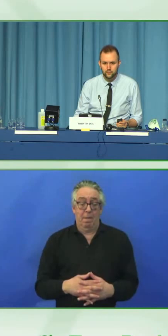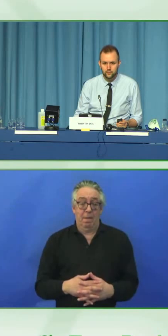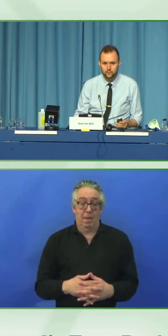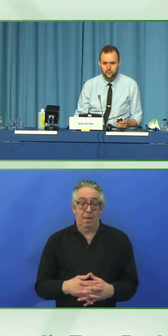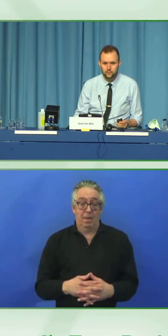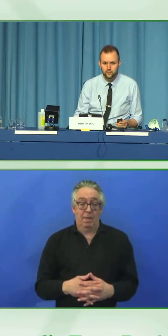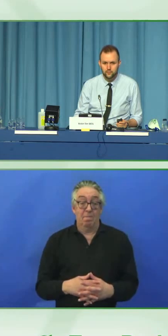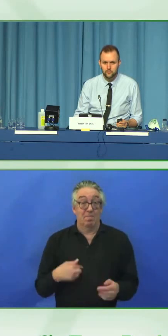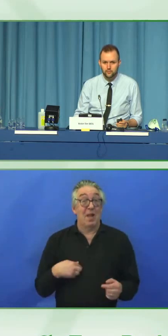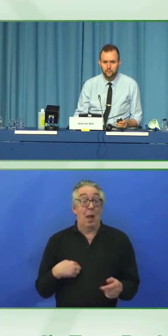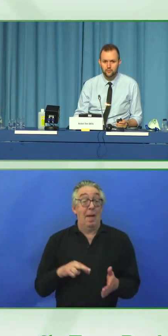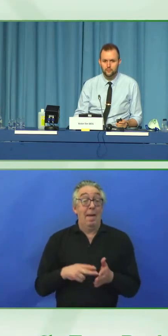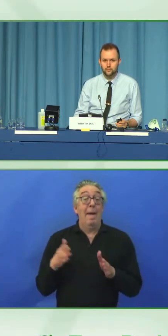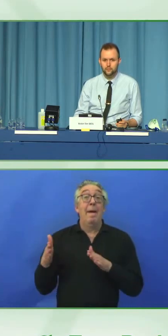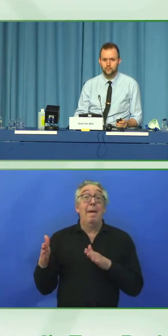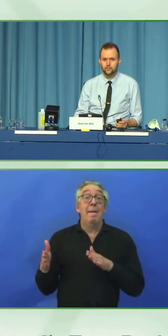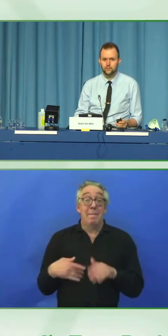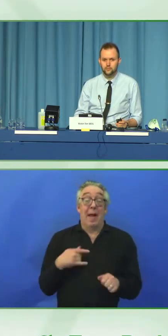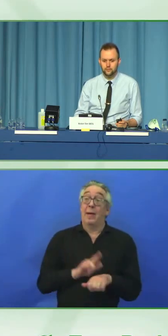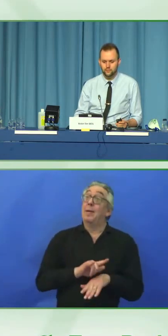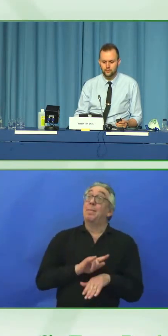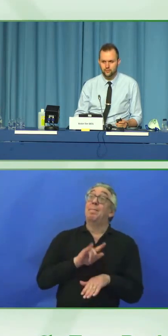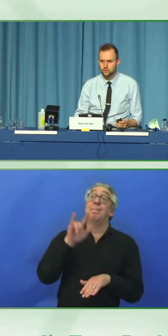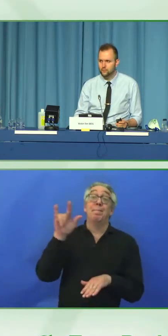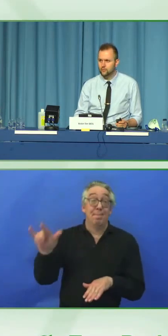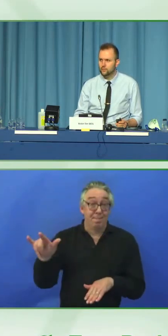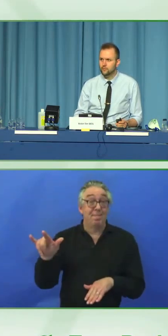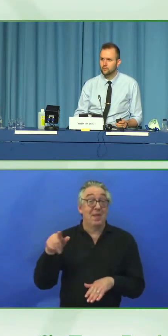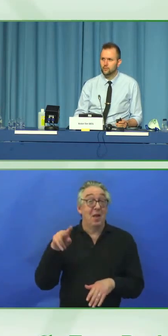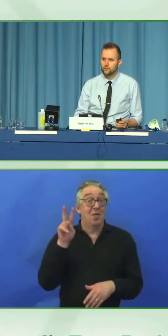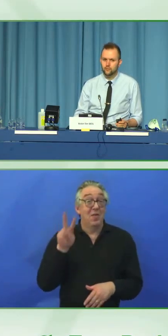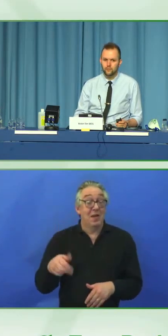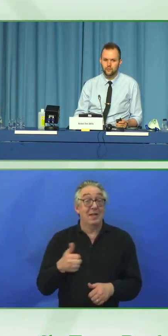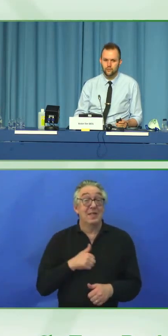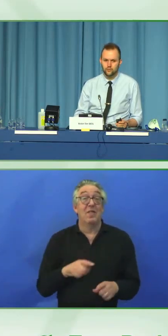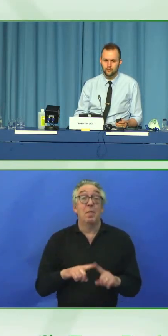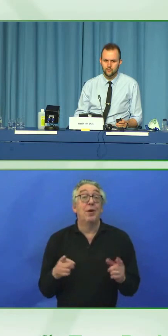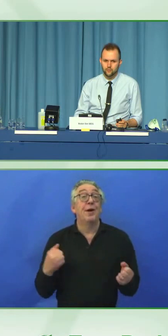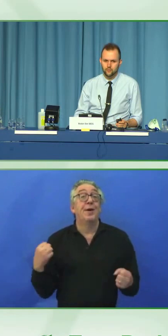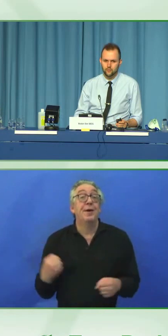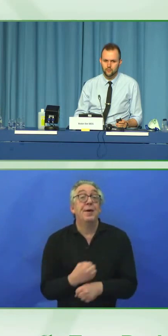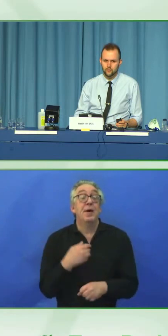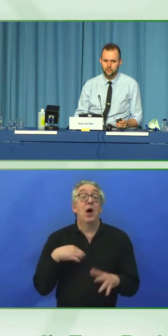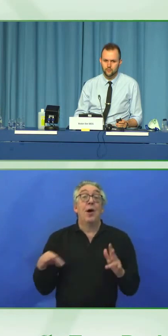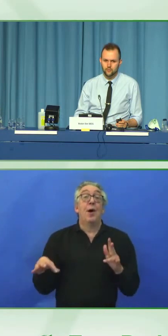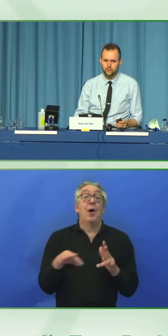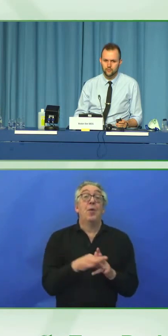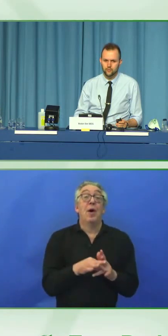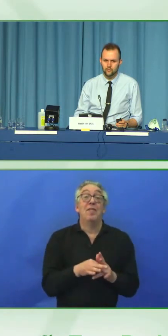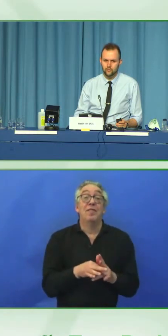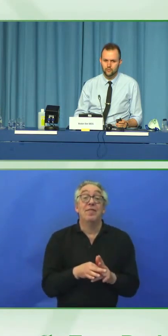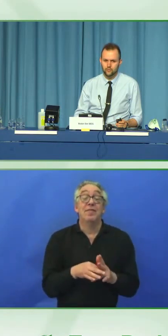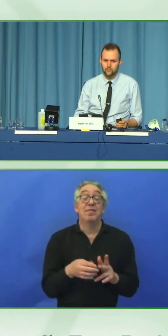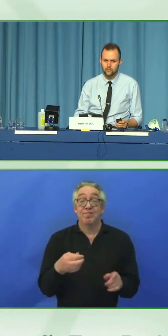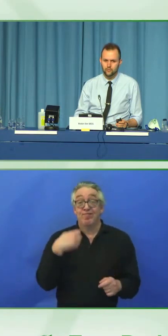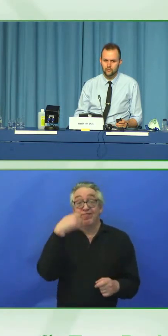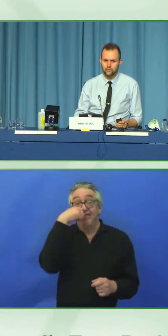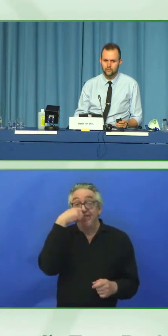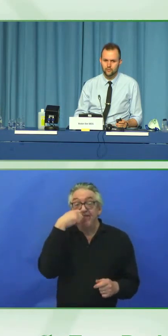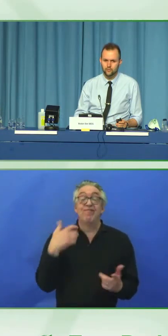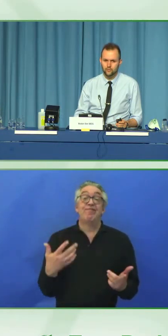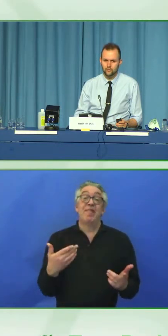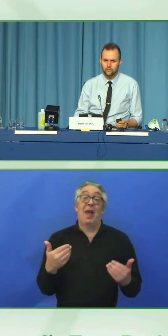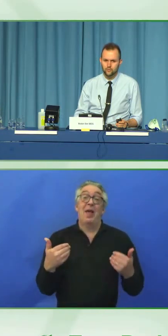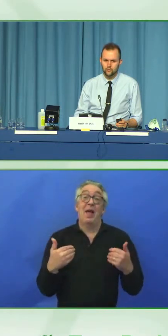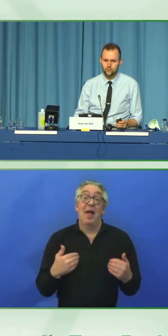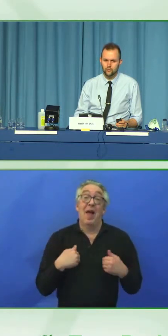That's better. Thank you very much. So yes, unfortunately, my wife tested positive for COVID on the day that I was due to fly to join you there,